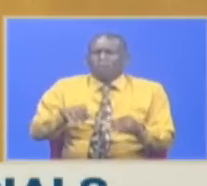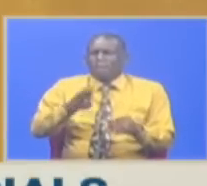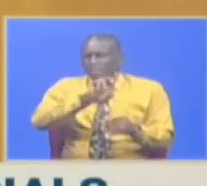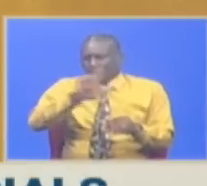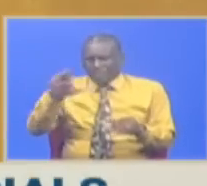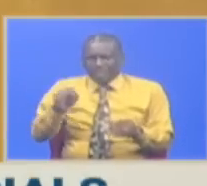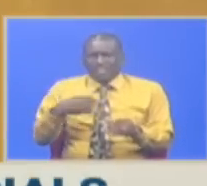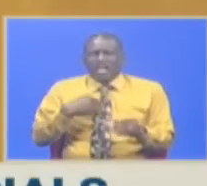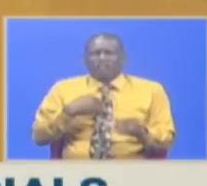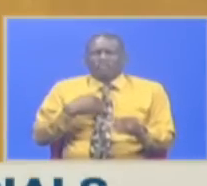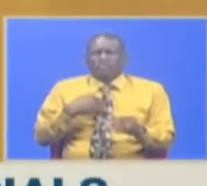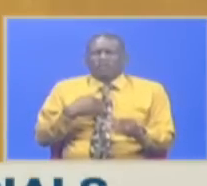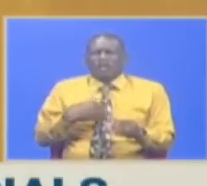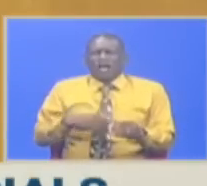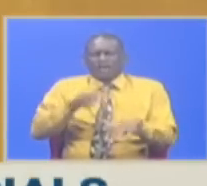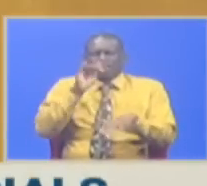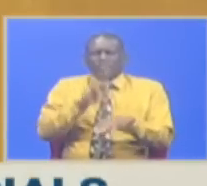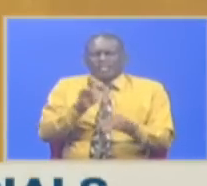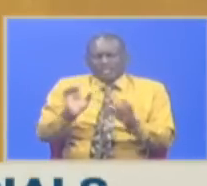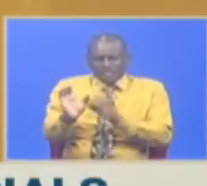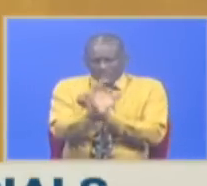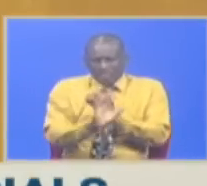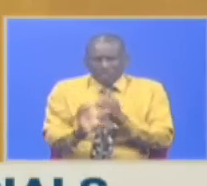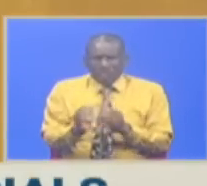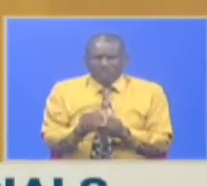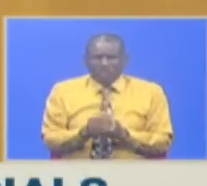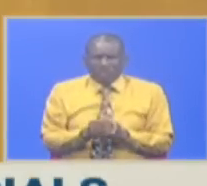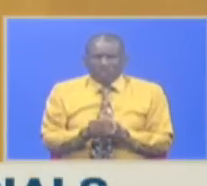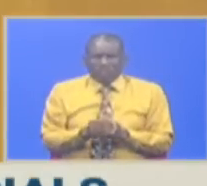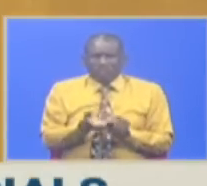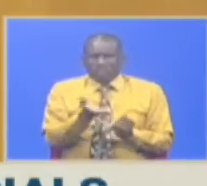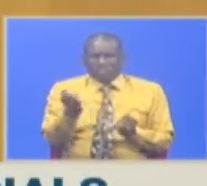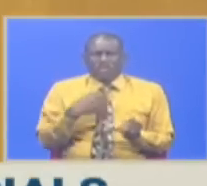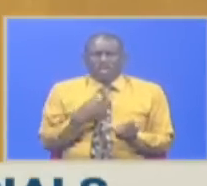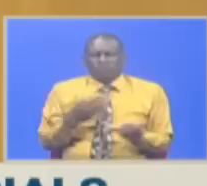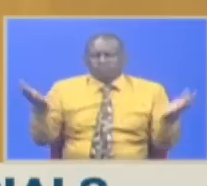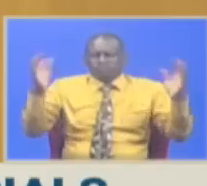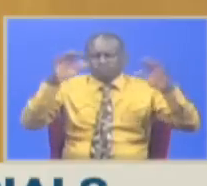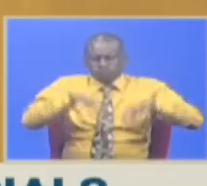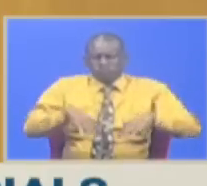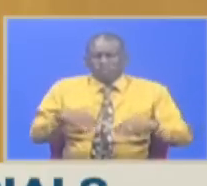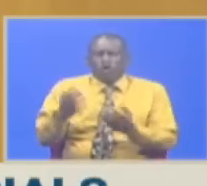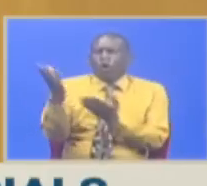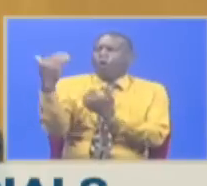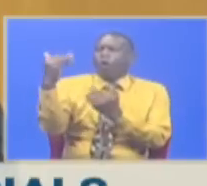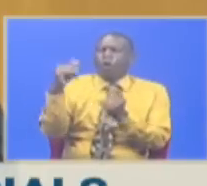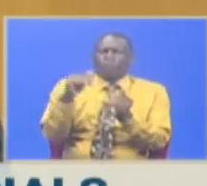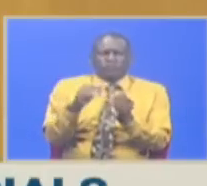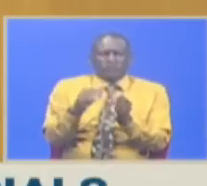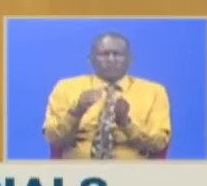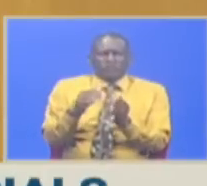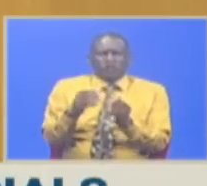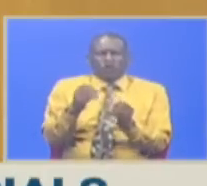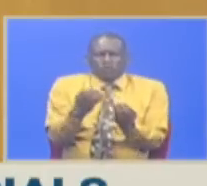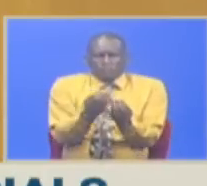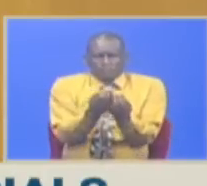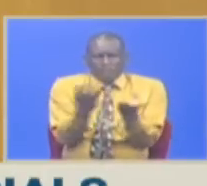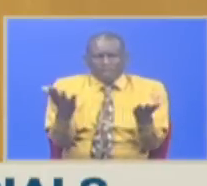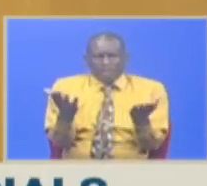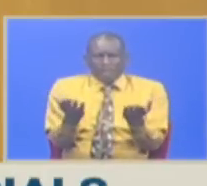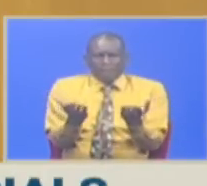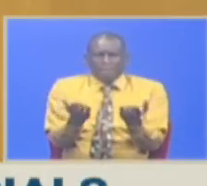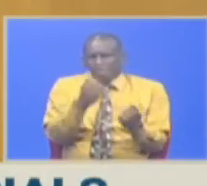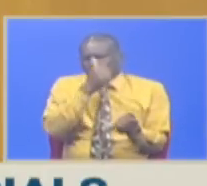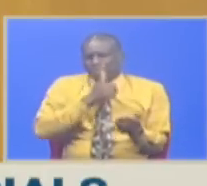country. They have smashed aspirations and the dreams of upcoming private